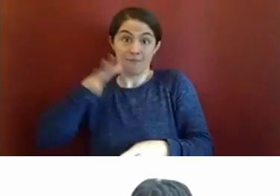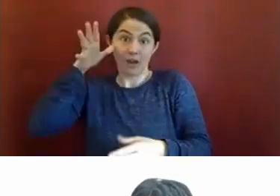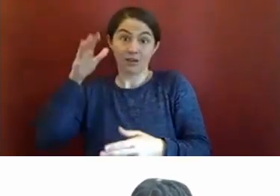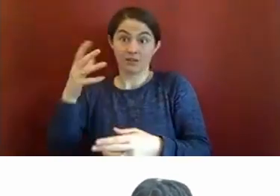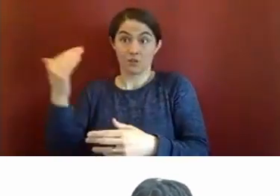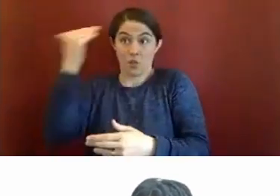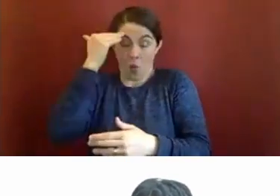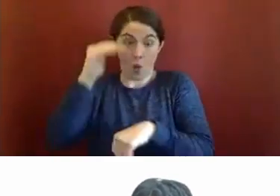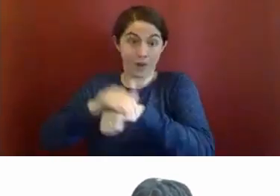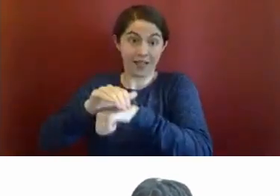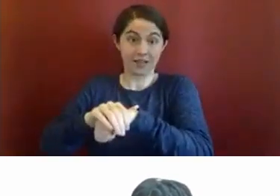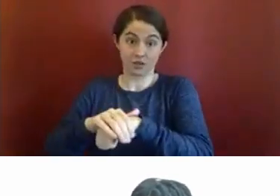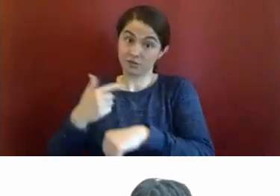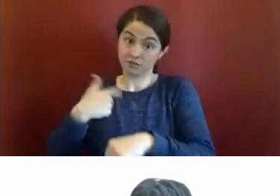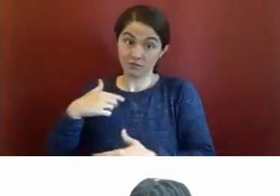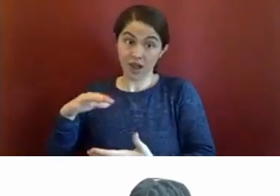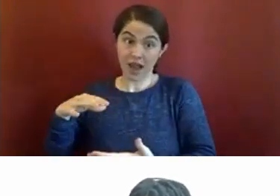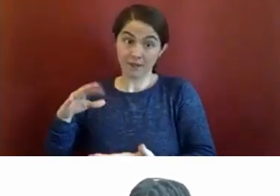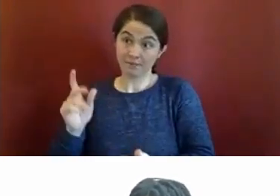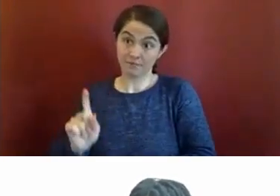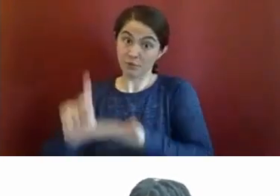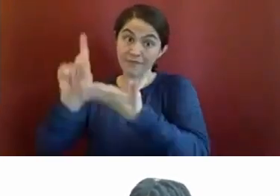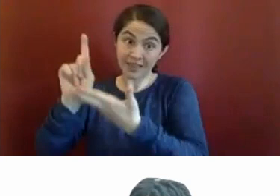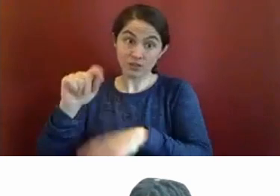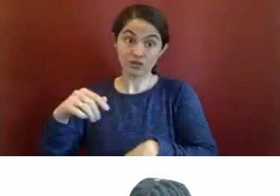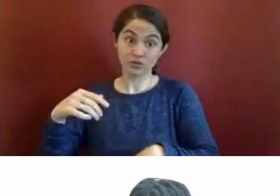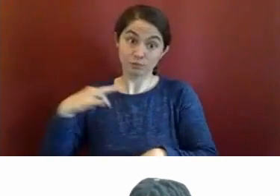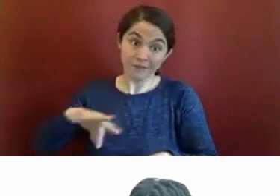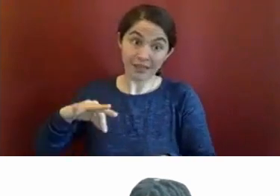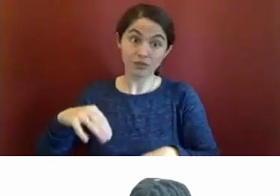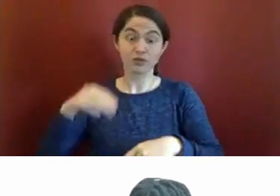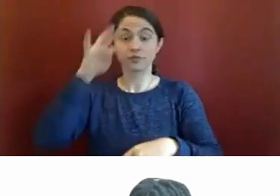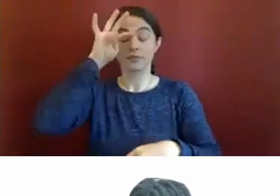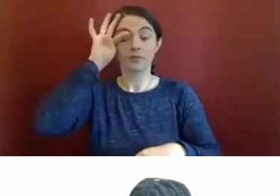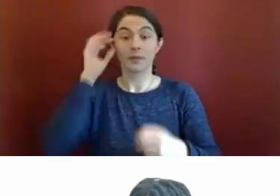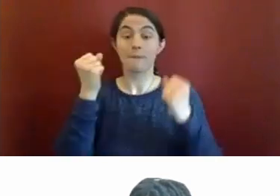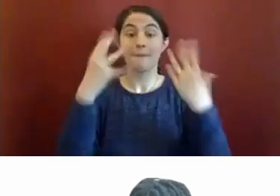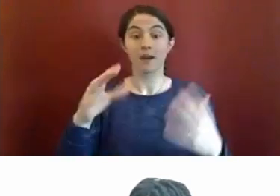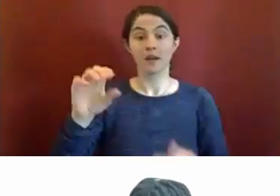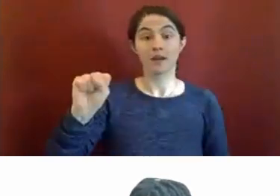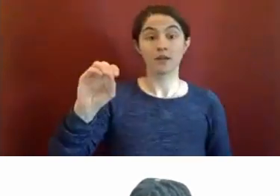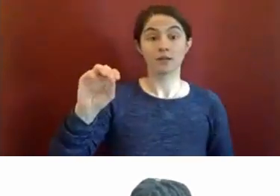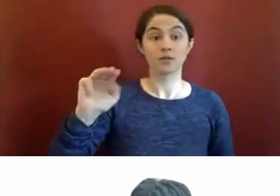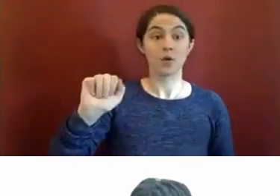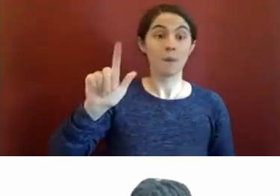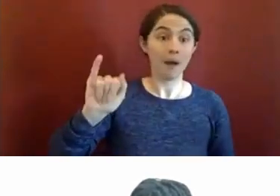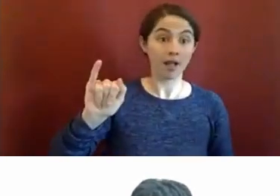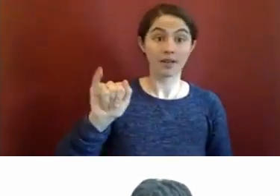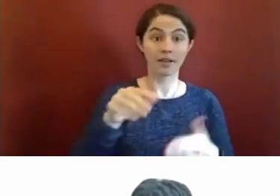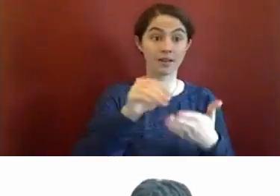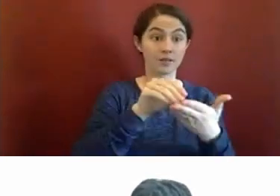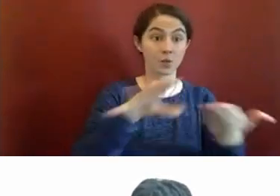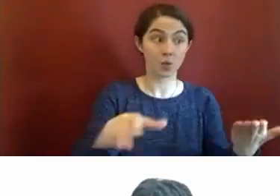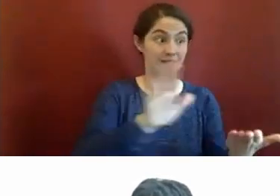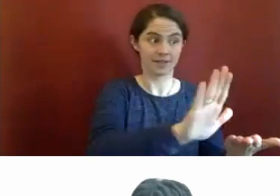Somali American kids, like their parents don't speak English. A lot of their parents don't really know how to navigate like the general